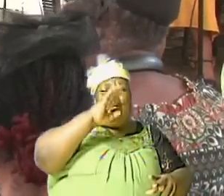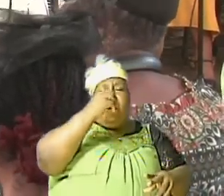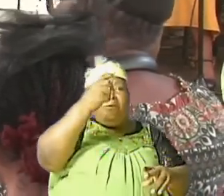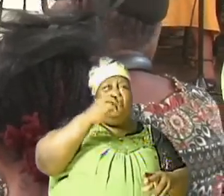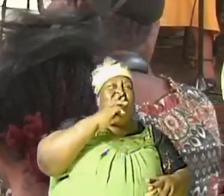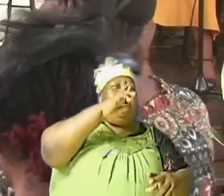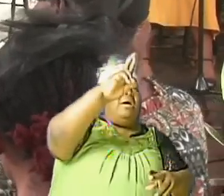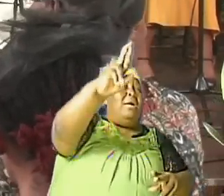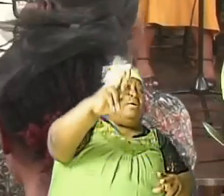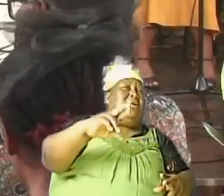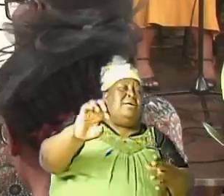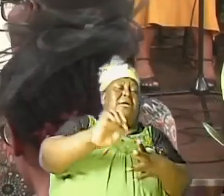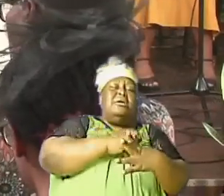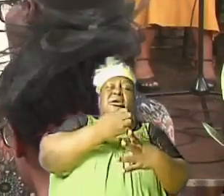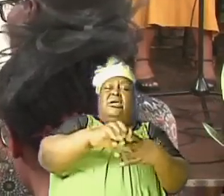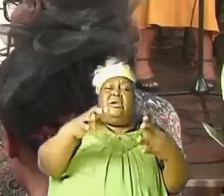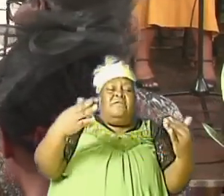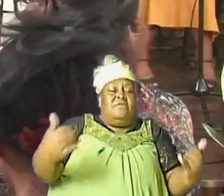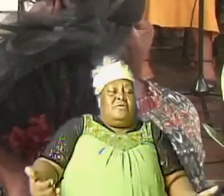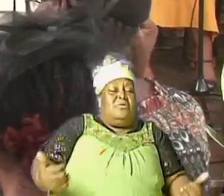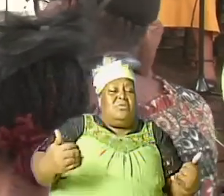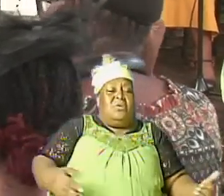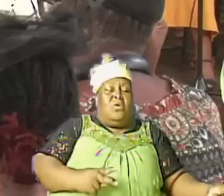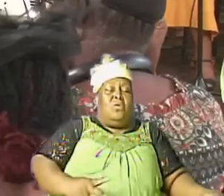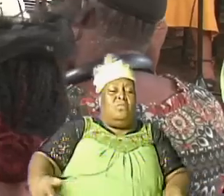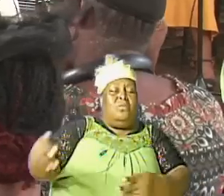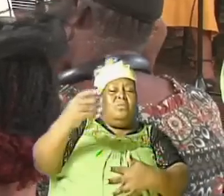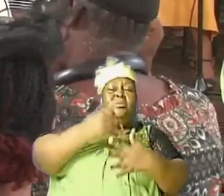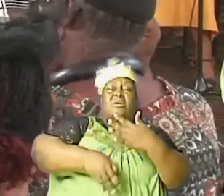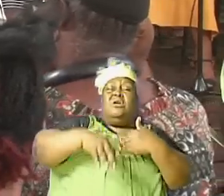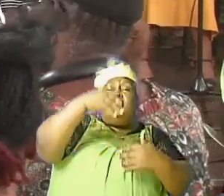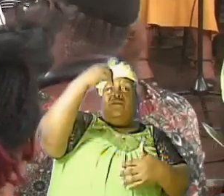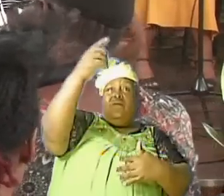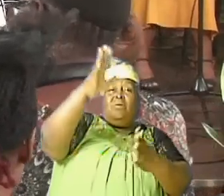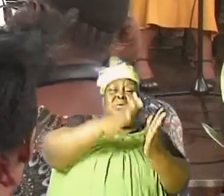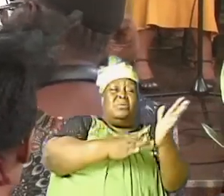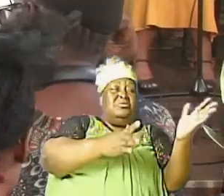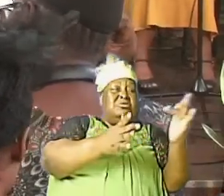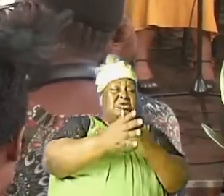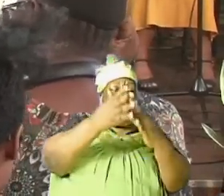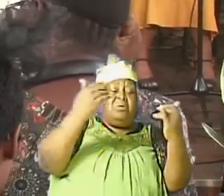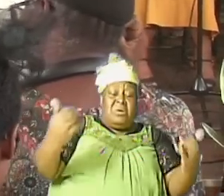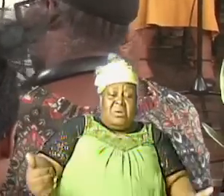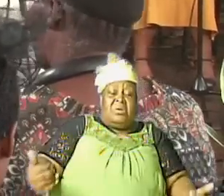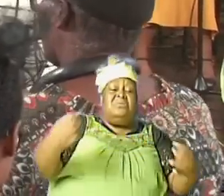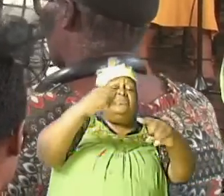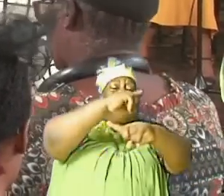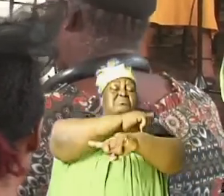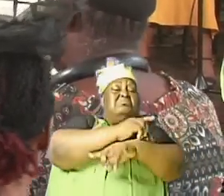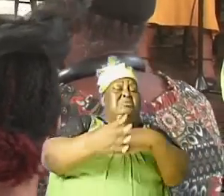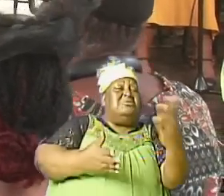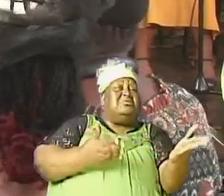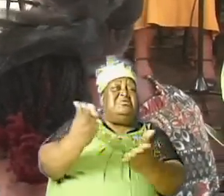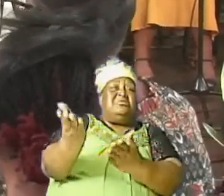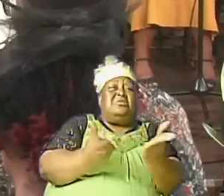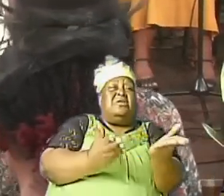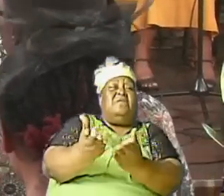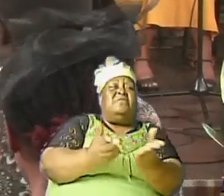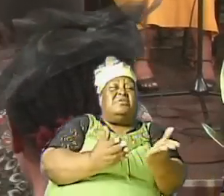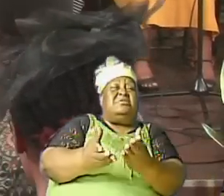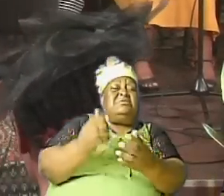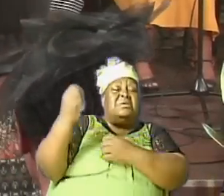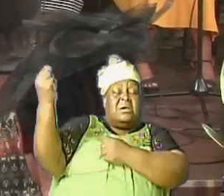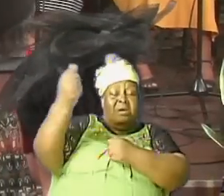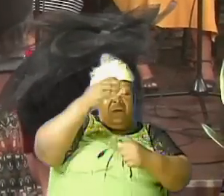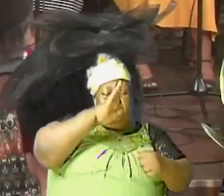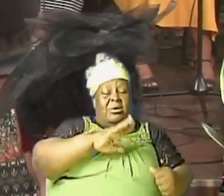are. God, even now we present before you, Lord Jesus, today's service. Mighty God, you are